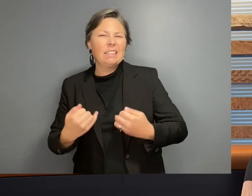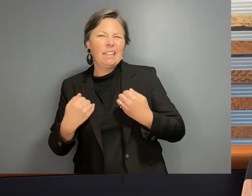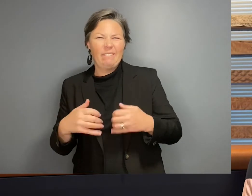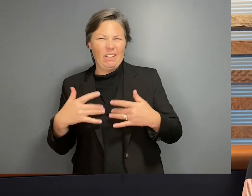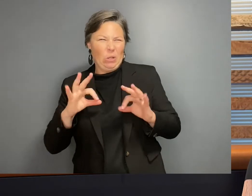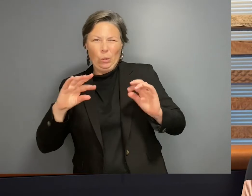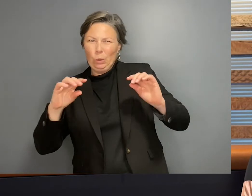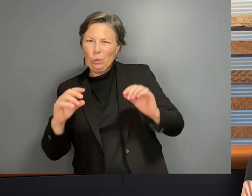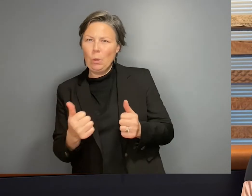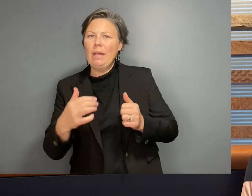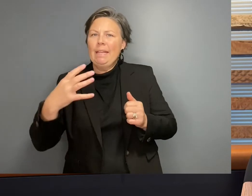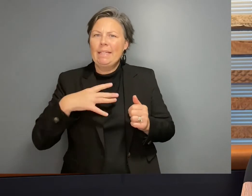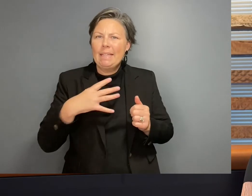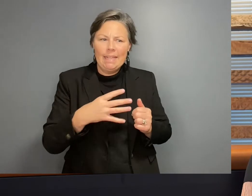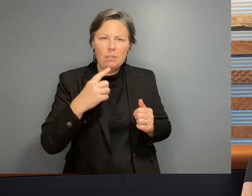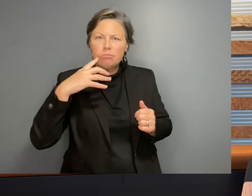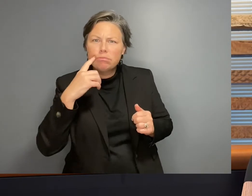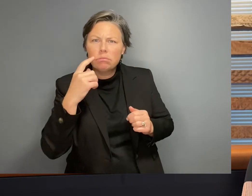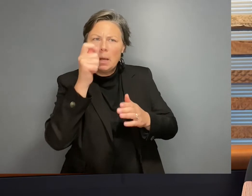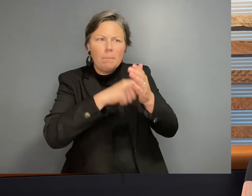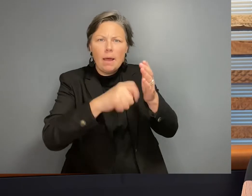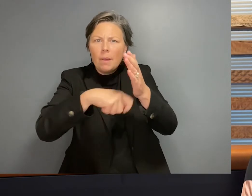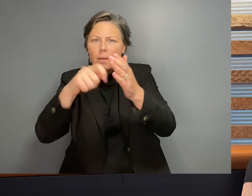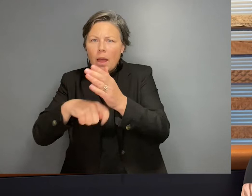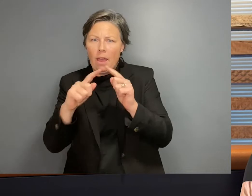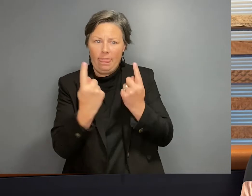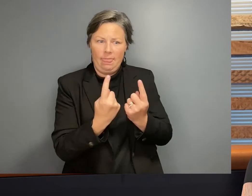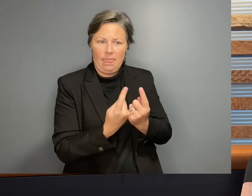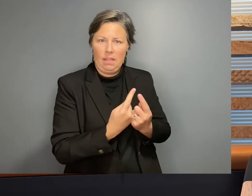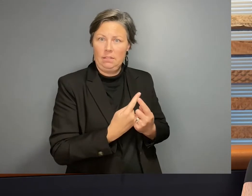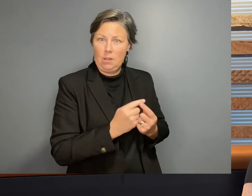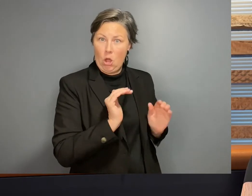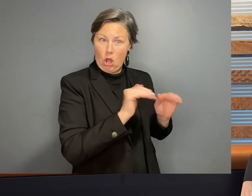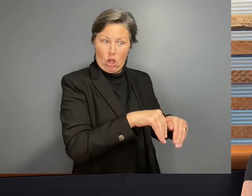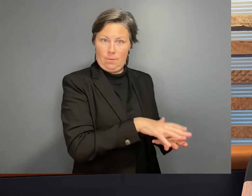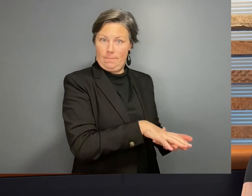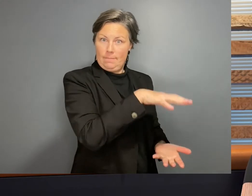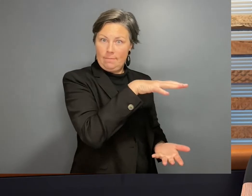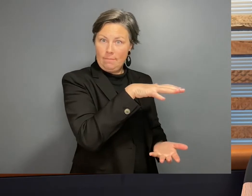and identify someone who may be able to help you. You can certainly find out more about